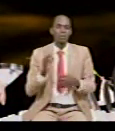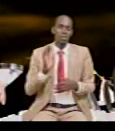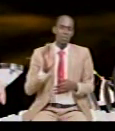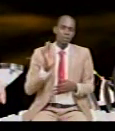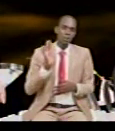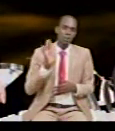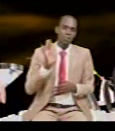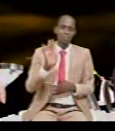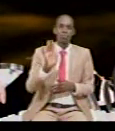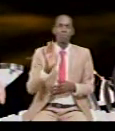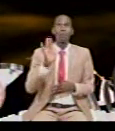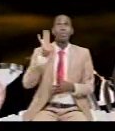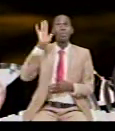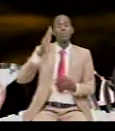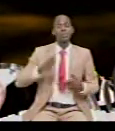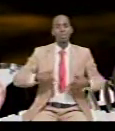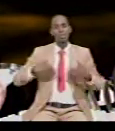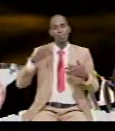sheep.